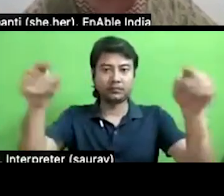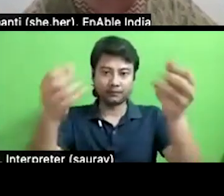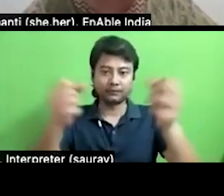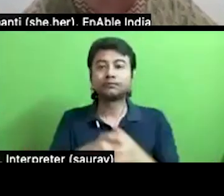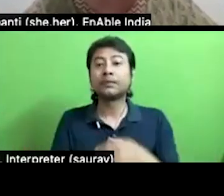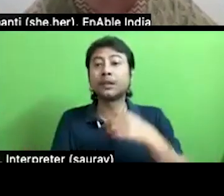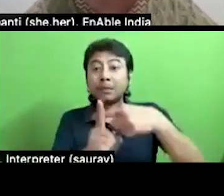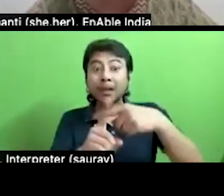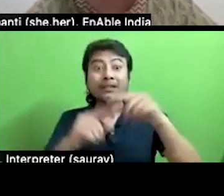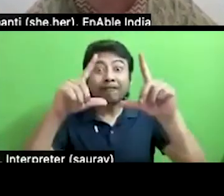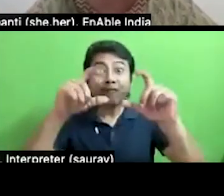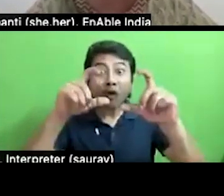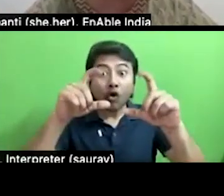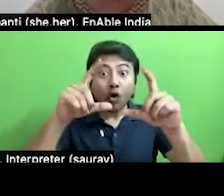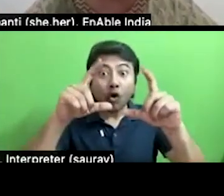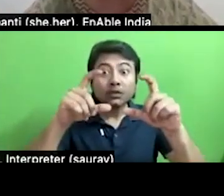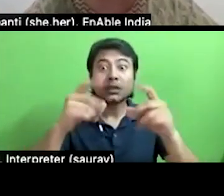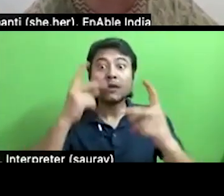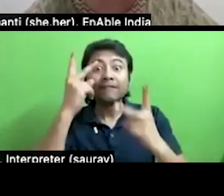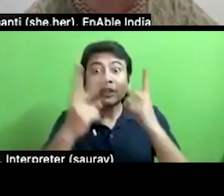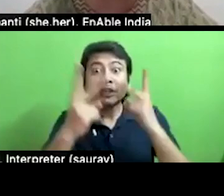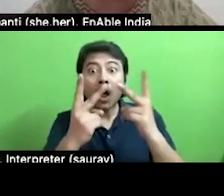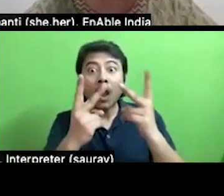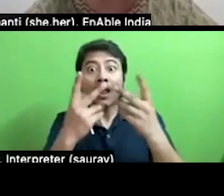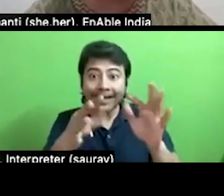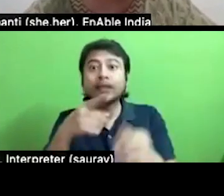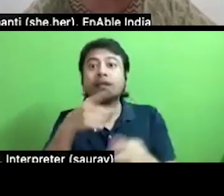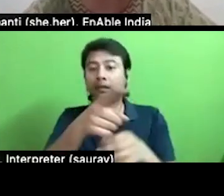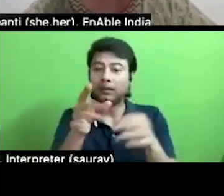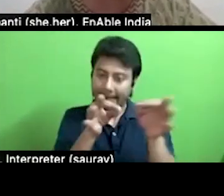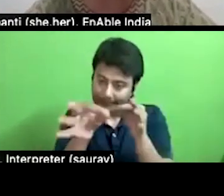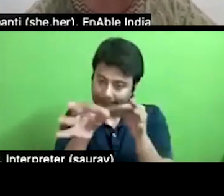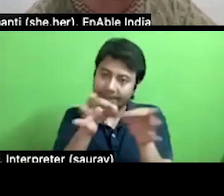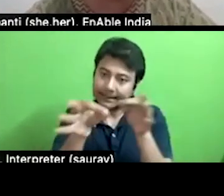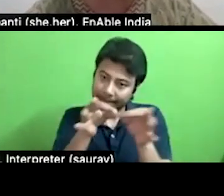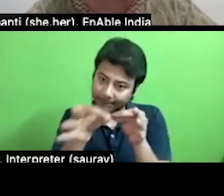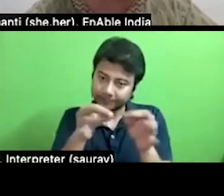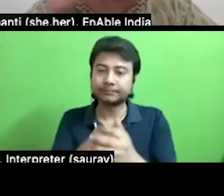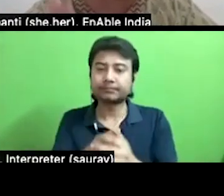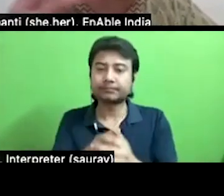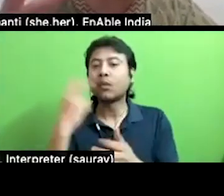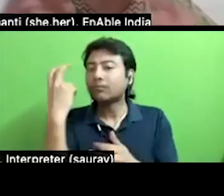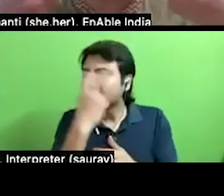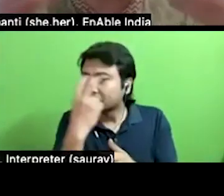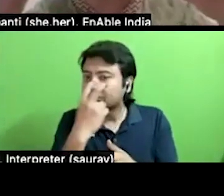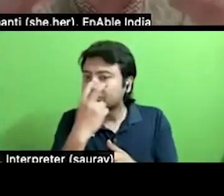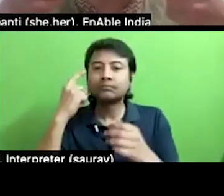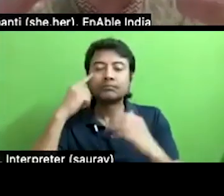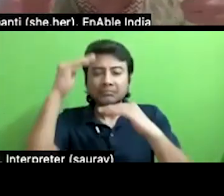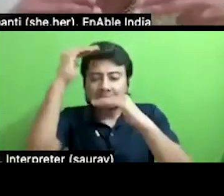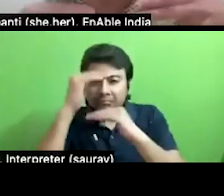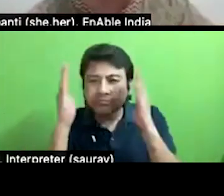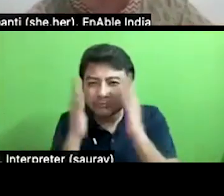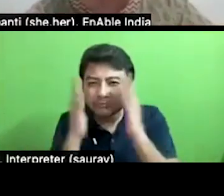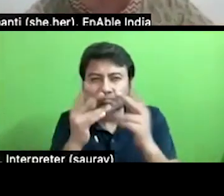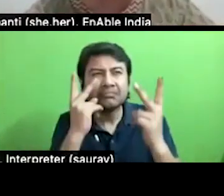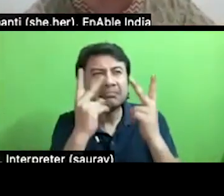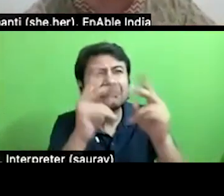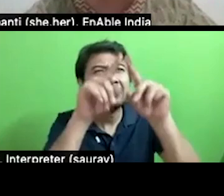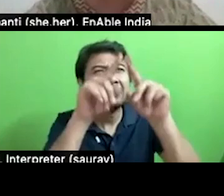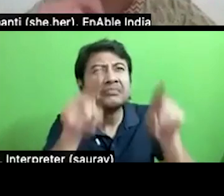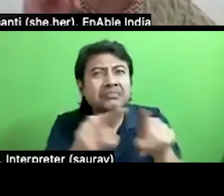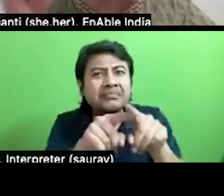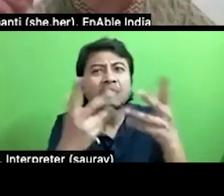vision, and dyslexia. Though we do know that dyslexic folks require that visual, just to understand some of the things going